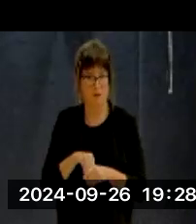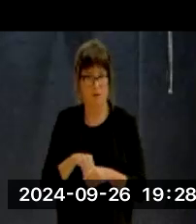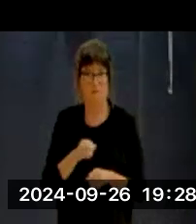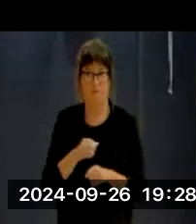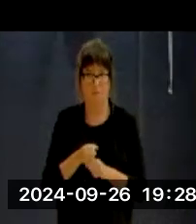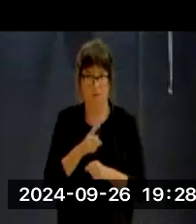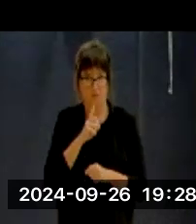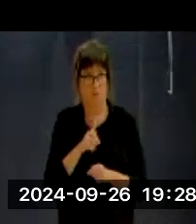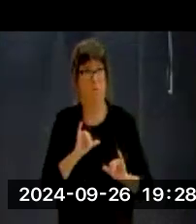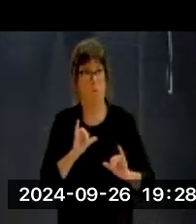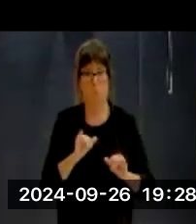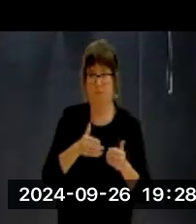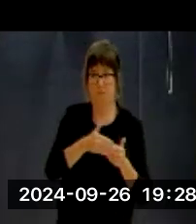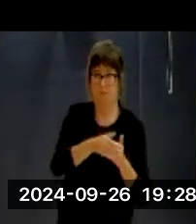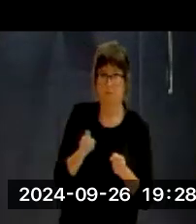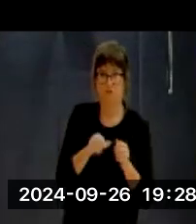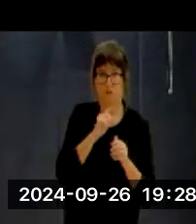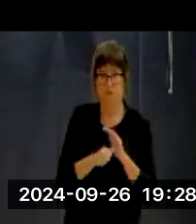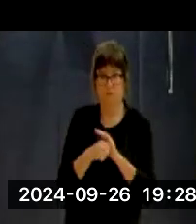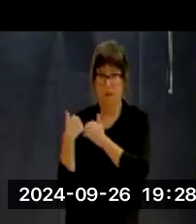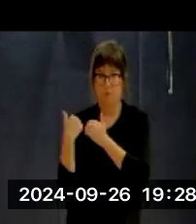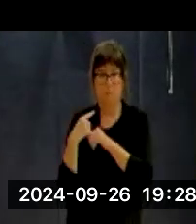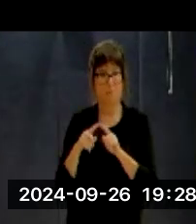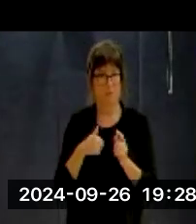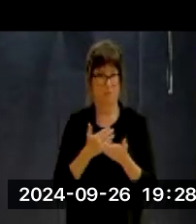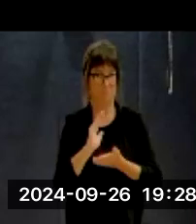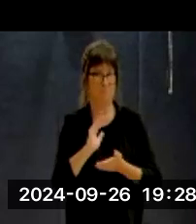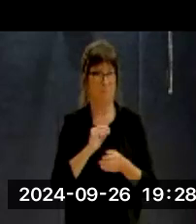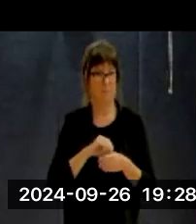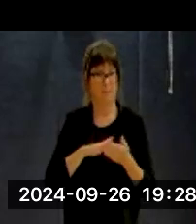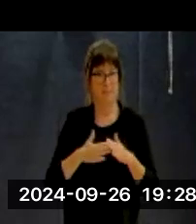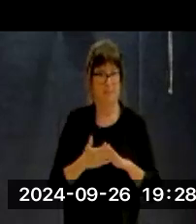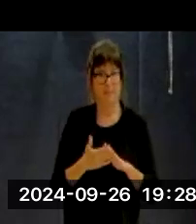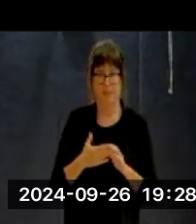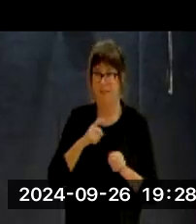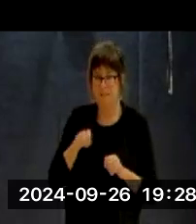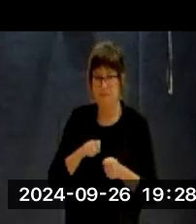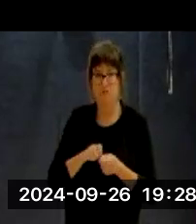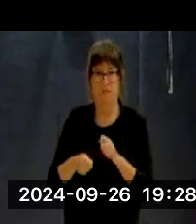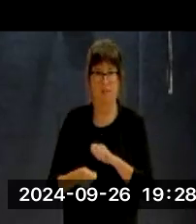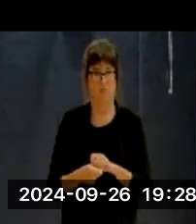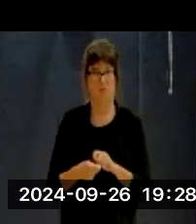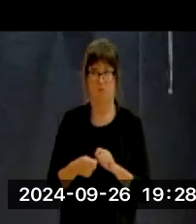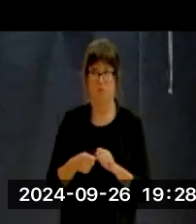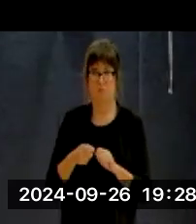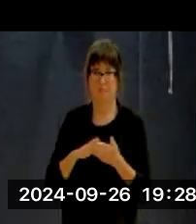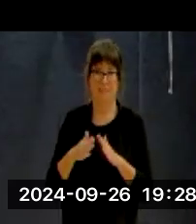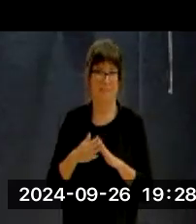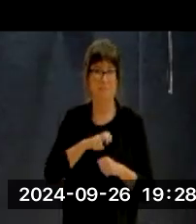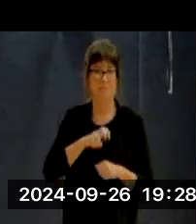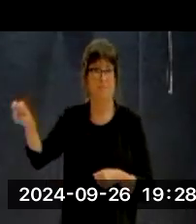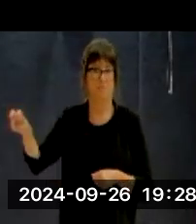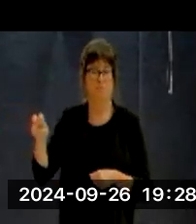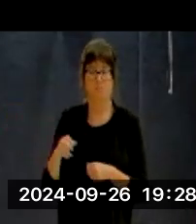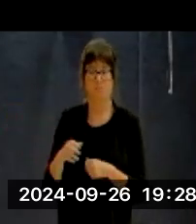accountable. But I found myself ostracized in this city and needed to change cities where I worked.